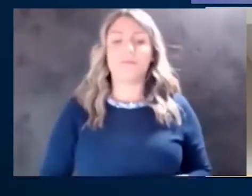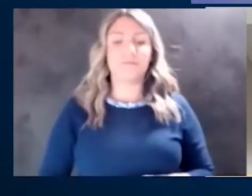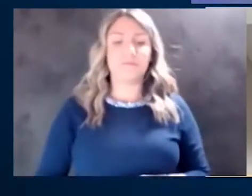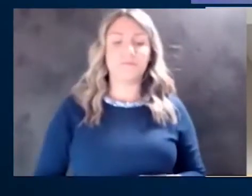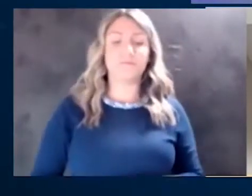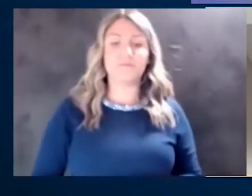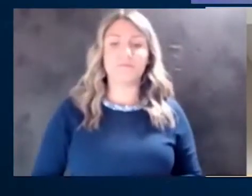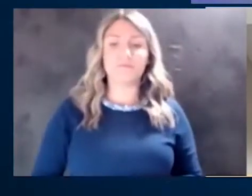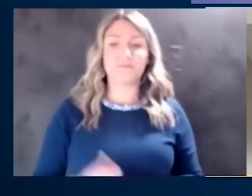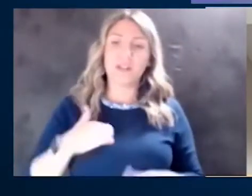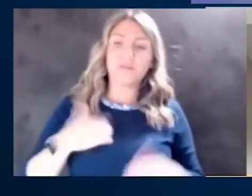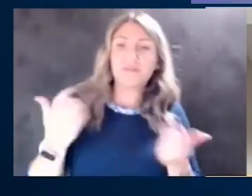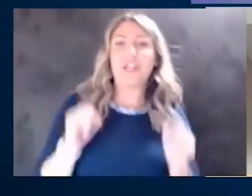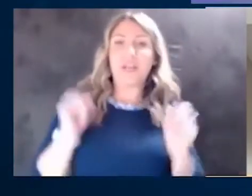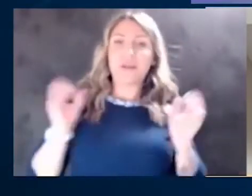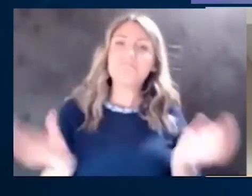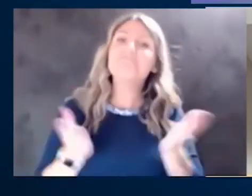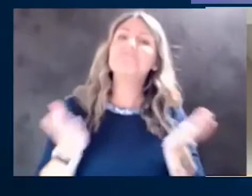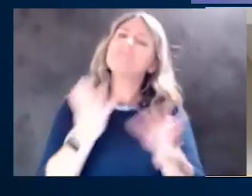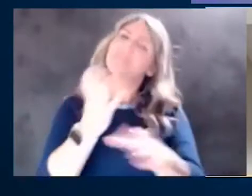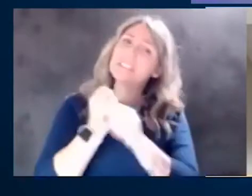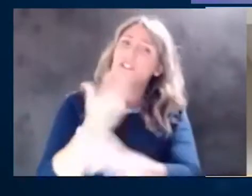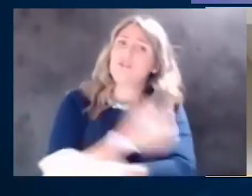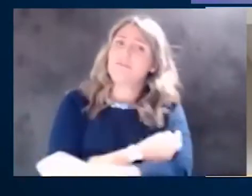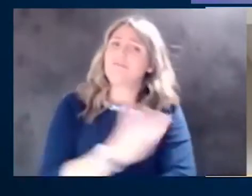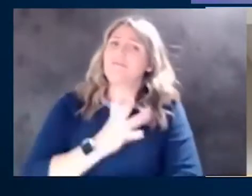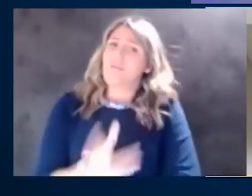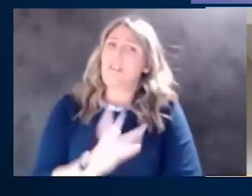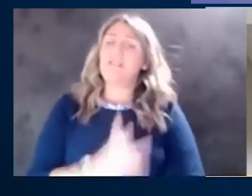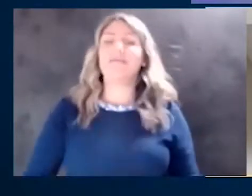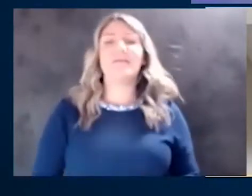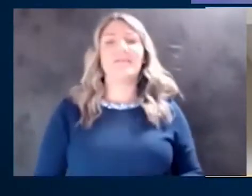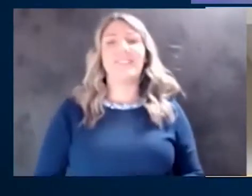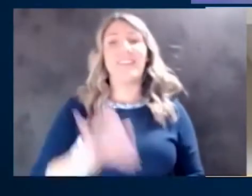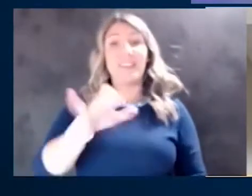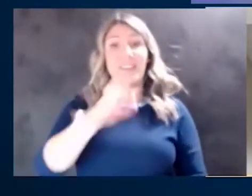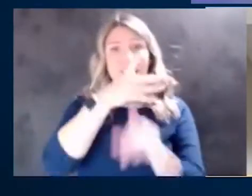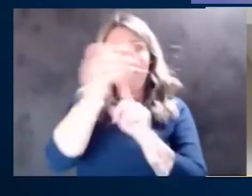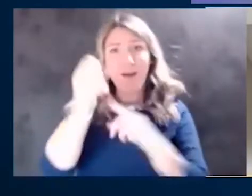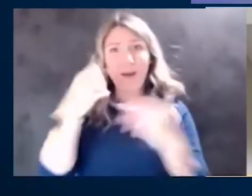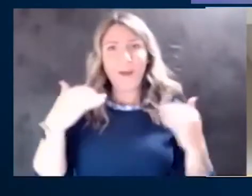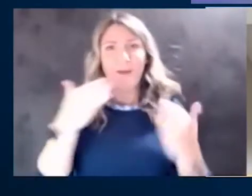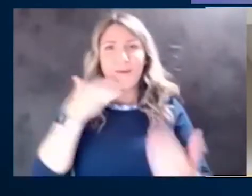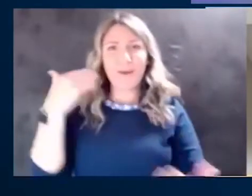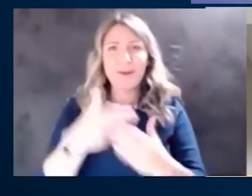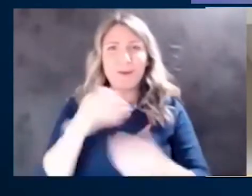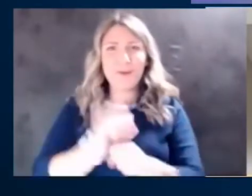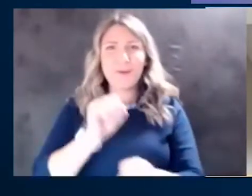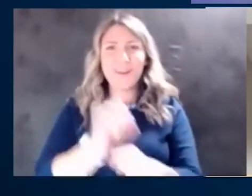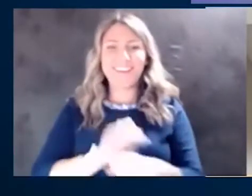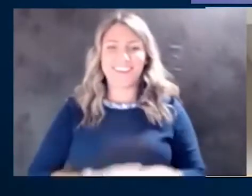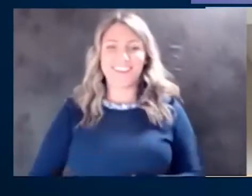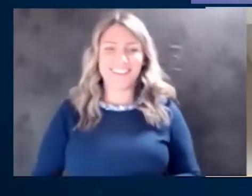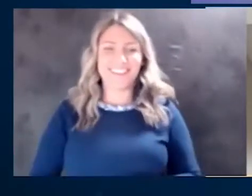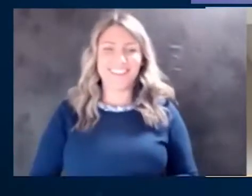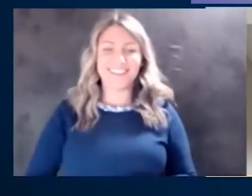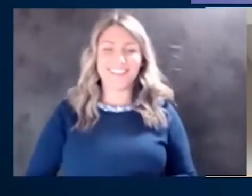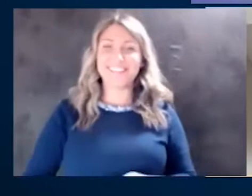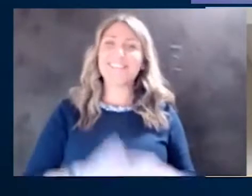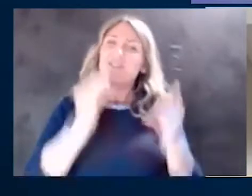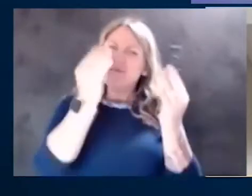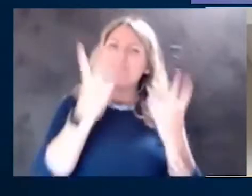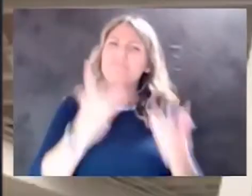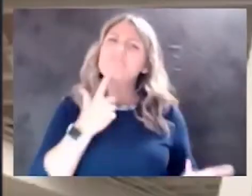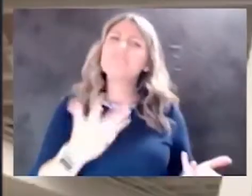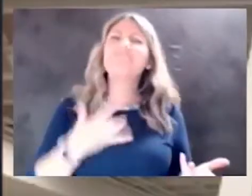I've been trying to like encourage them to get the shot. Well, that is really awesome. Good job. So tell me, why did you decide to go ahead and get it?